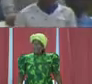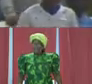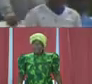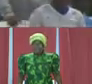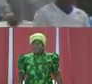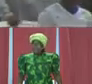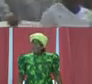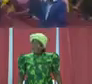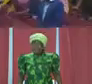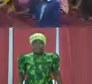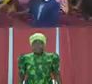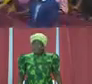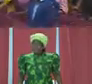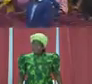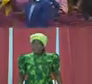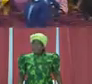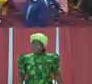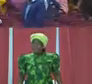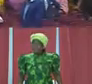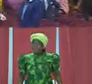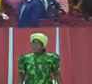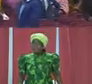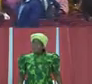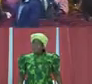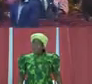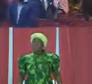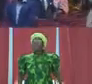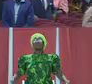ramakakoto romoku shanda.